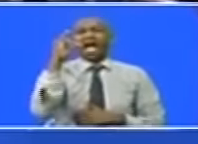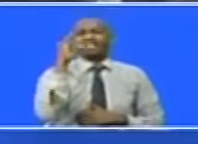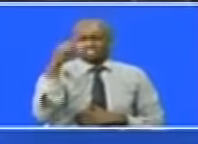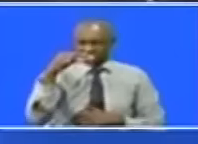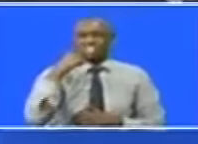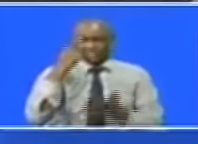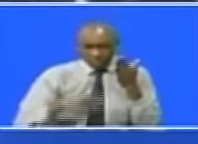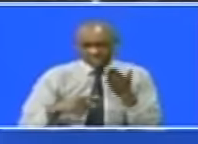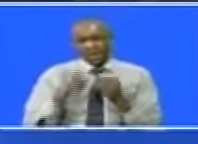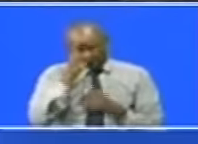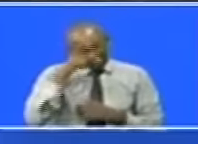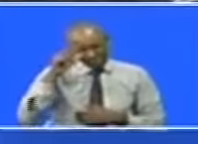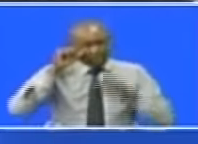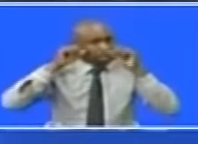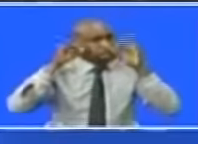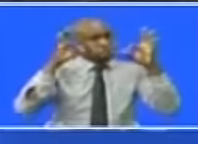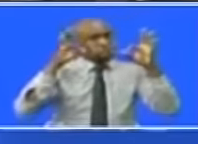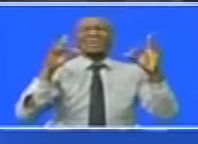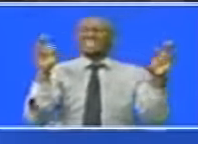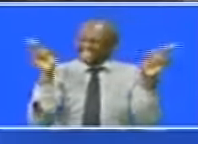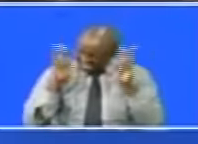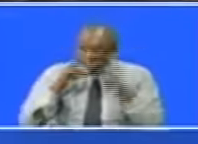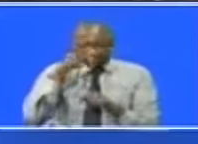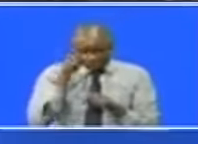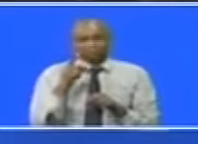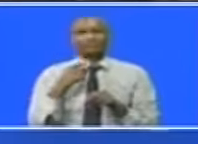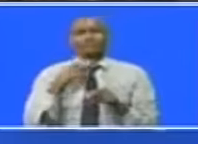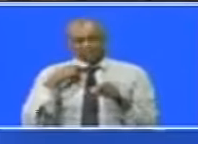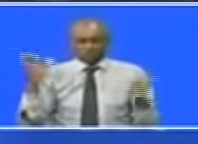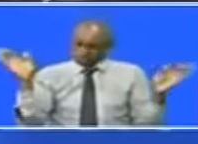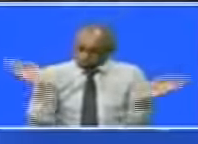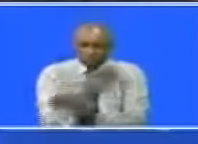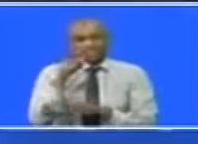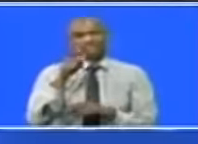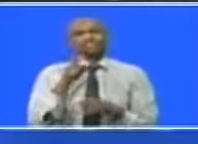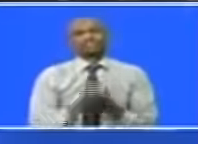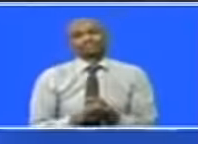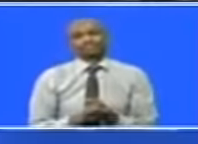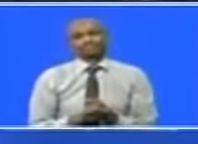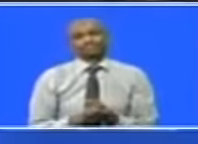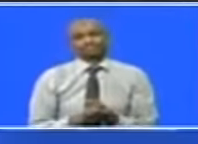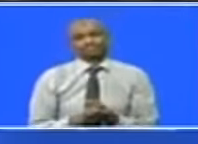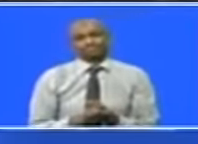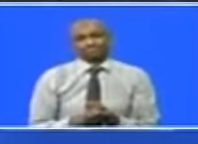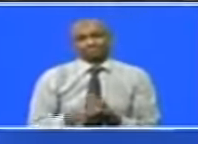security agents are alert and have made great milestones in dealing with the threat. Michelle Ngele, KTN News.